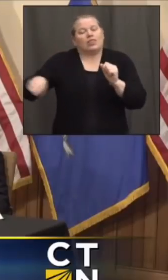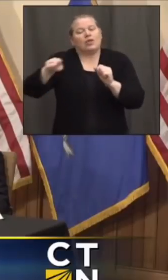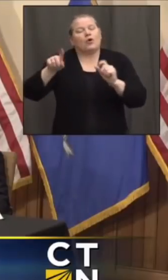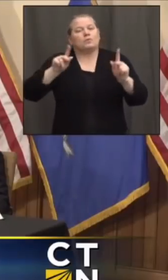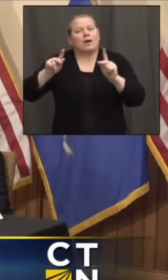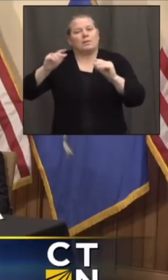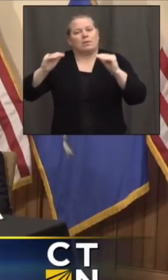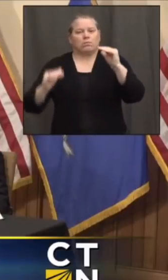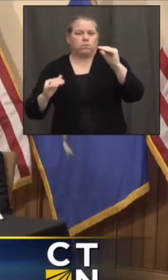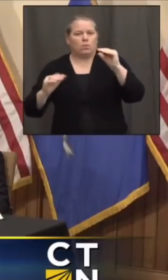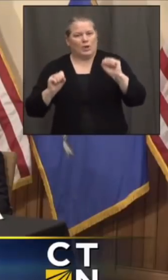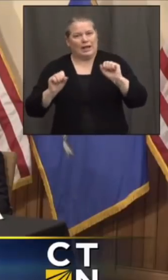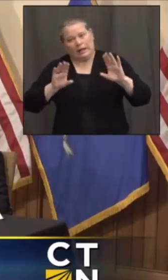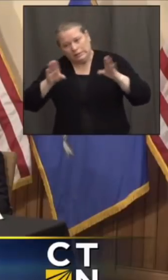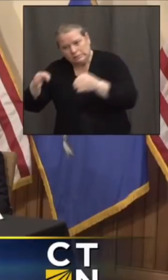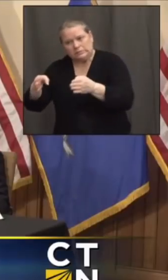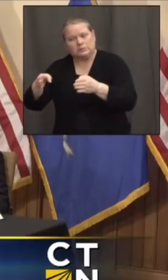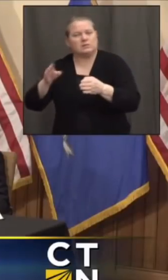News 8.